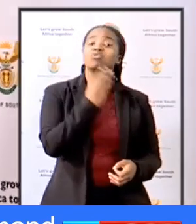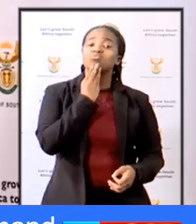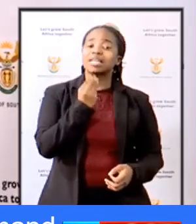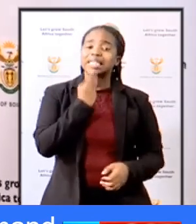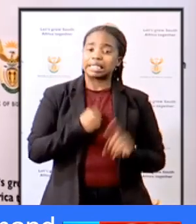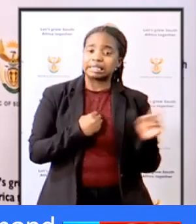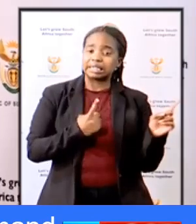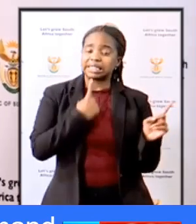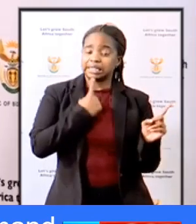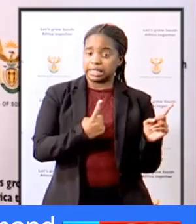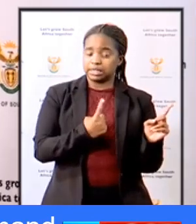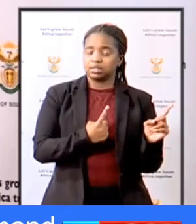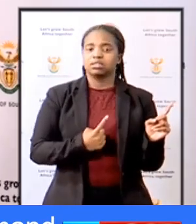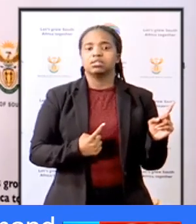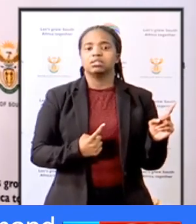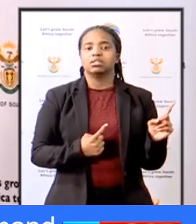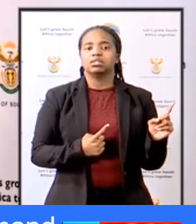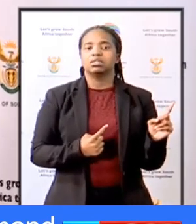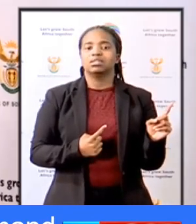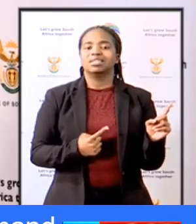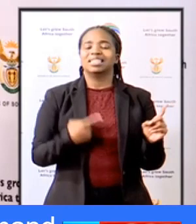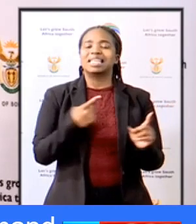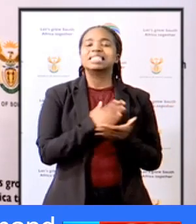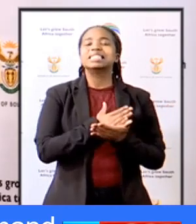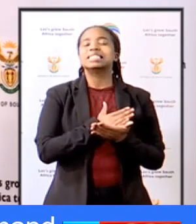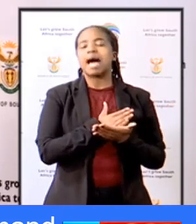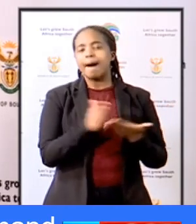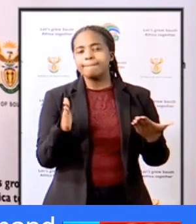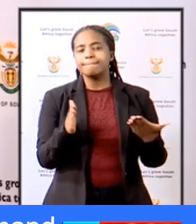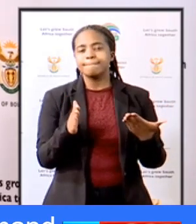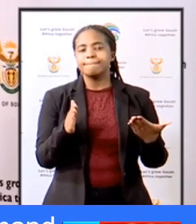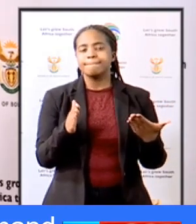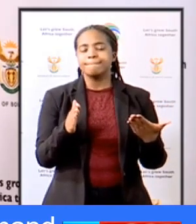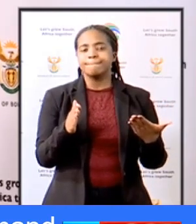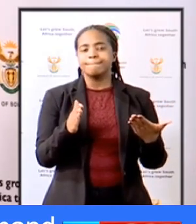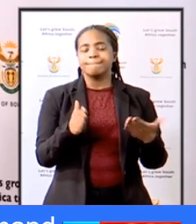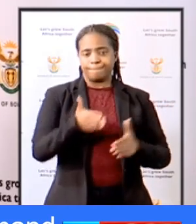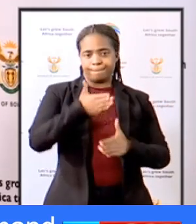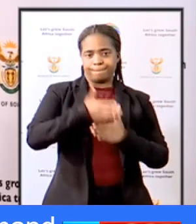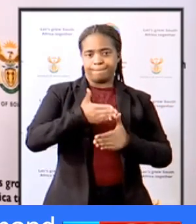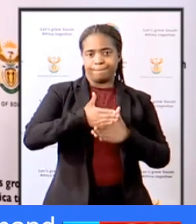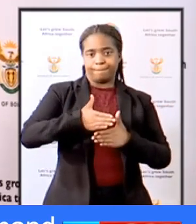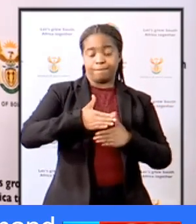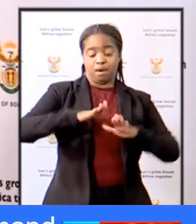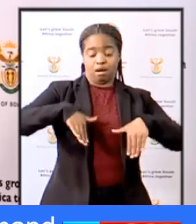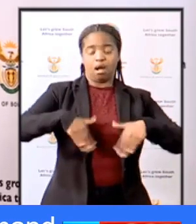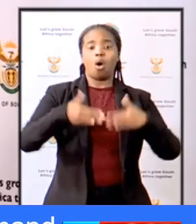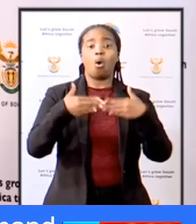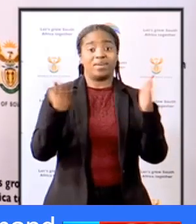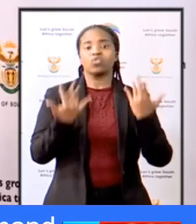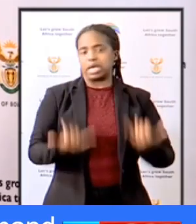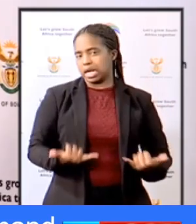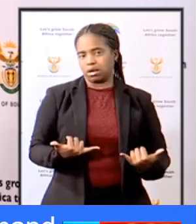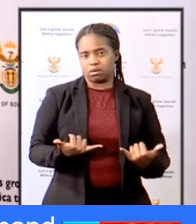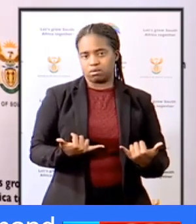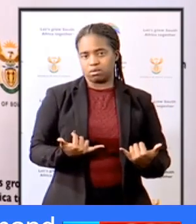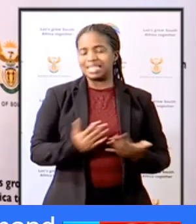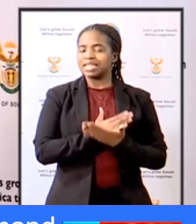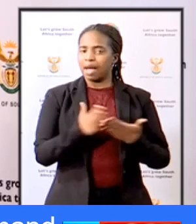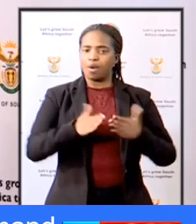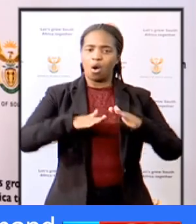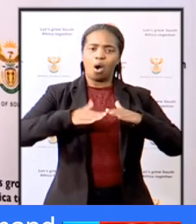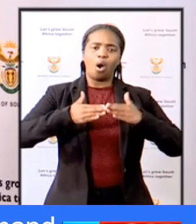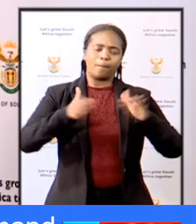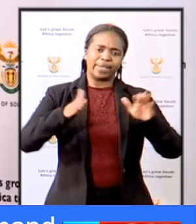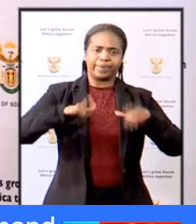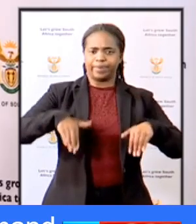Industry has also said there are some sectors that we have not opened for now.